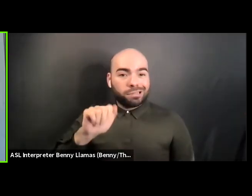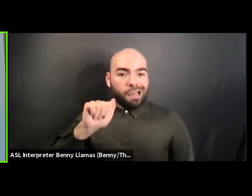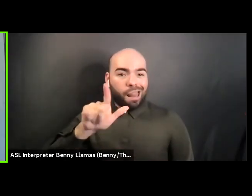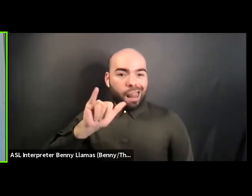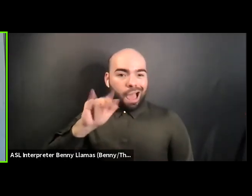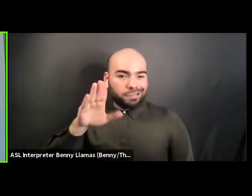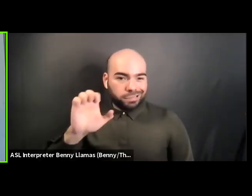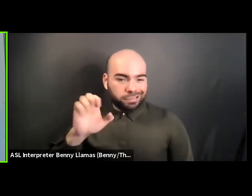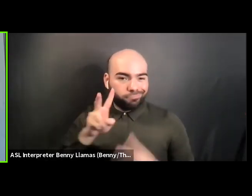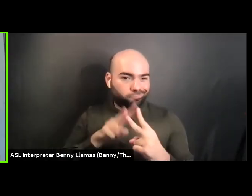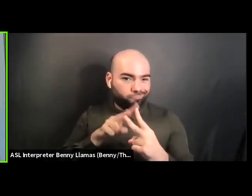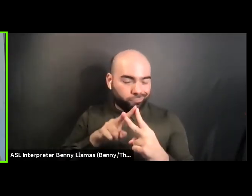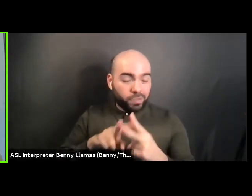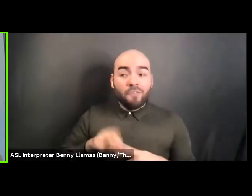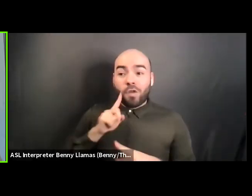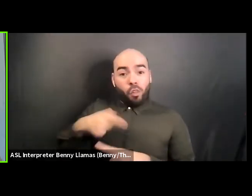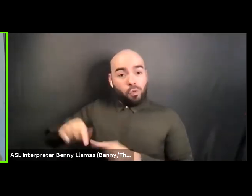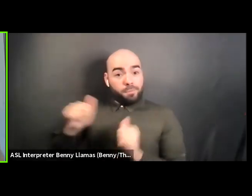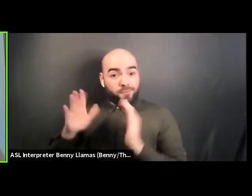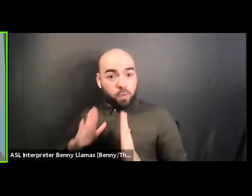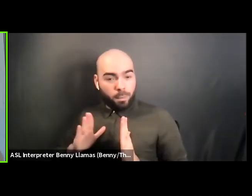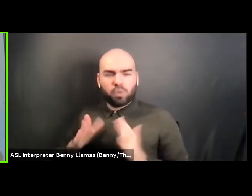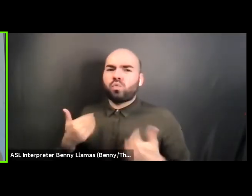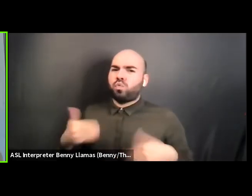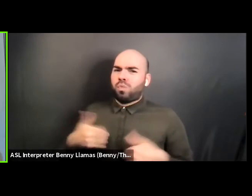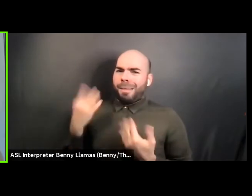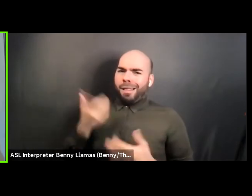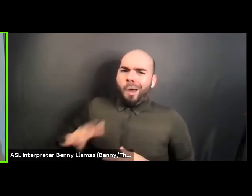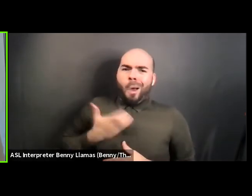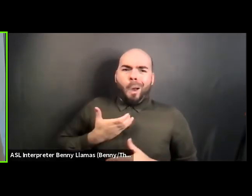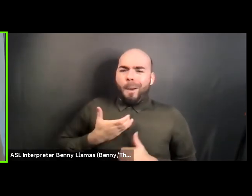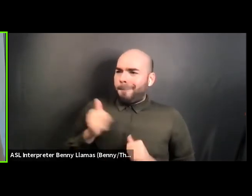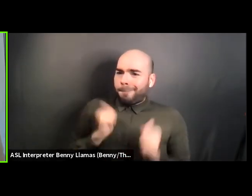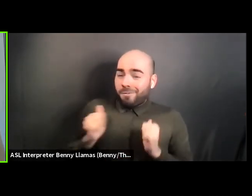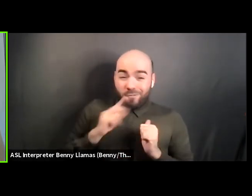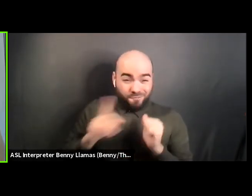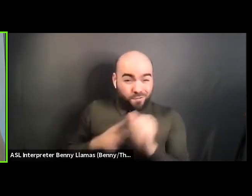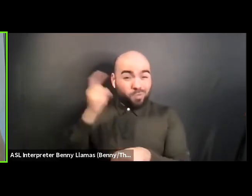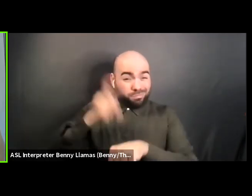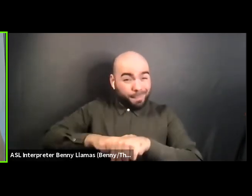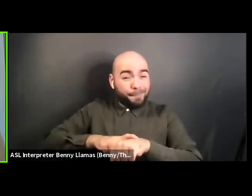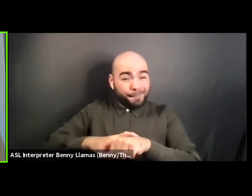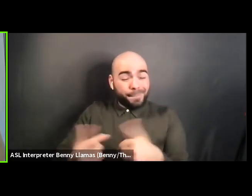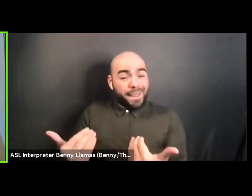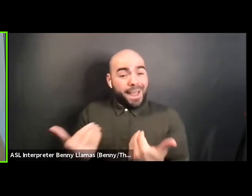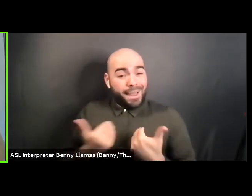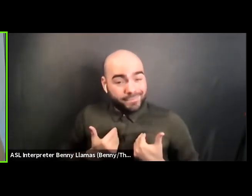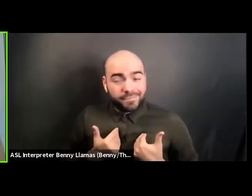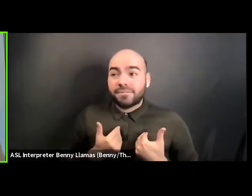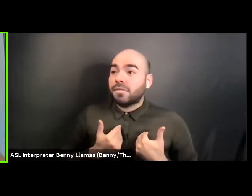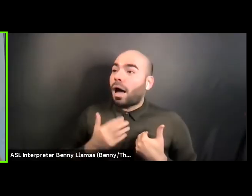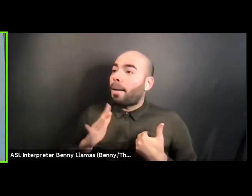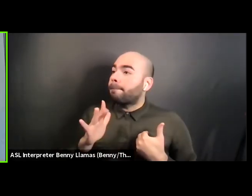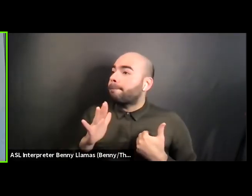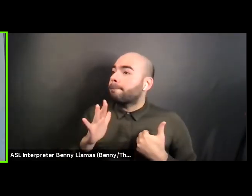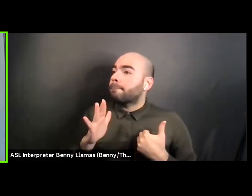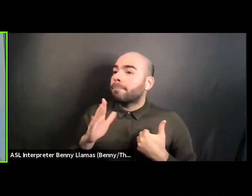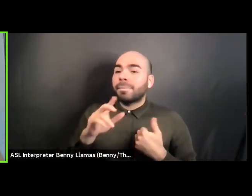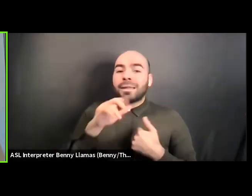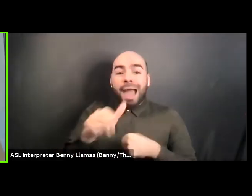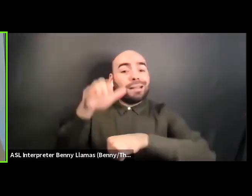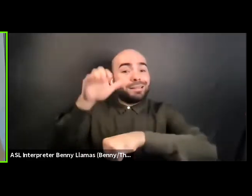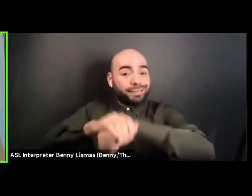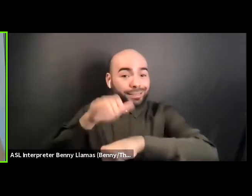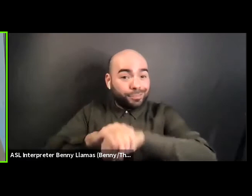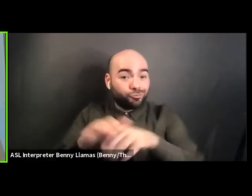very exciting. Many of our performances for the first time will feature non-English